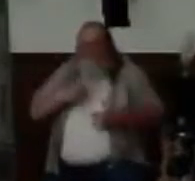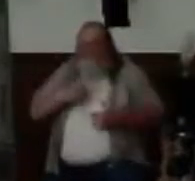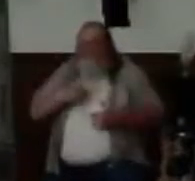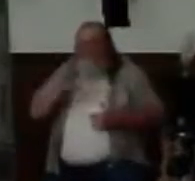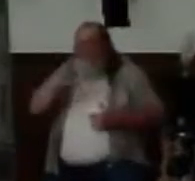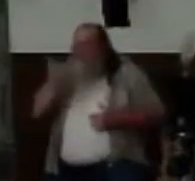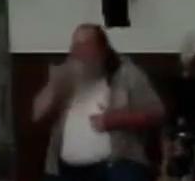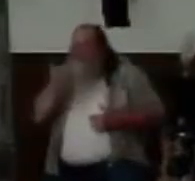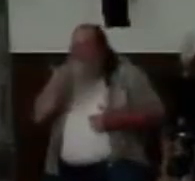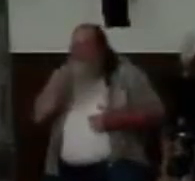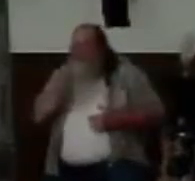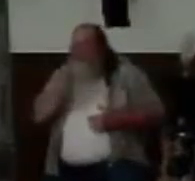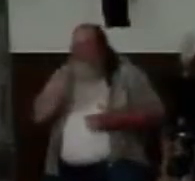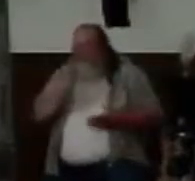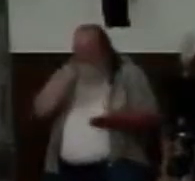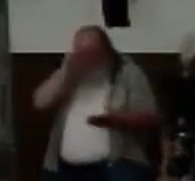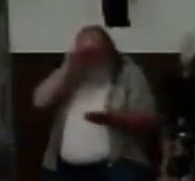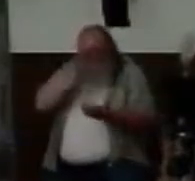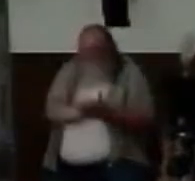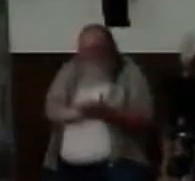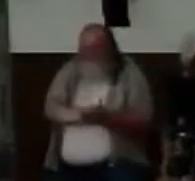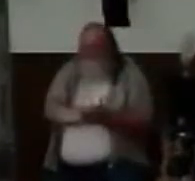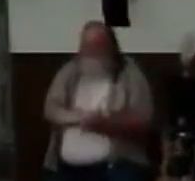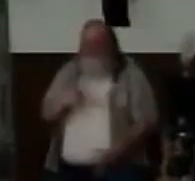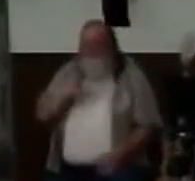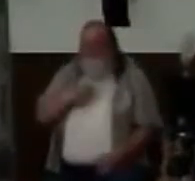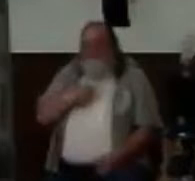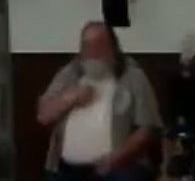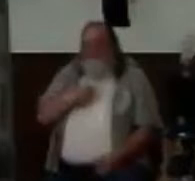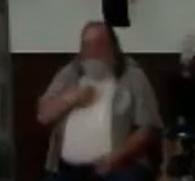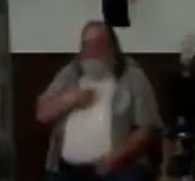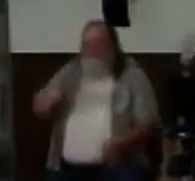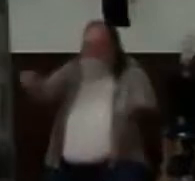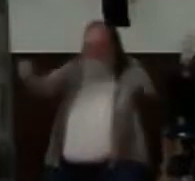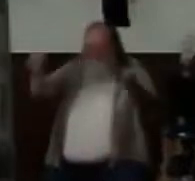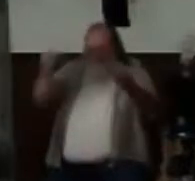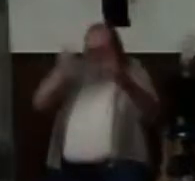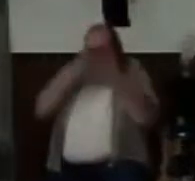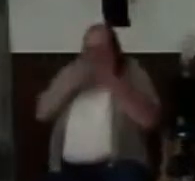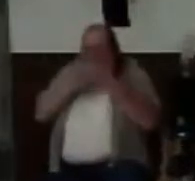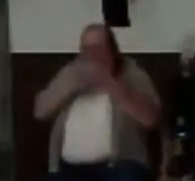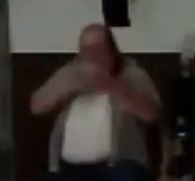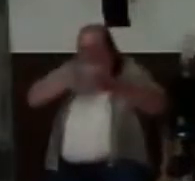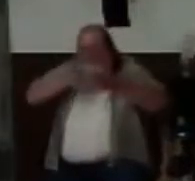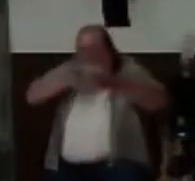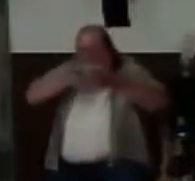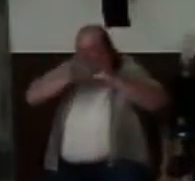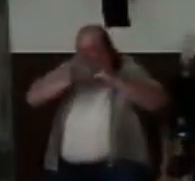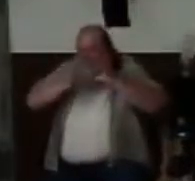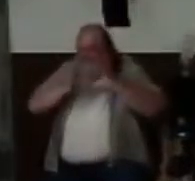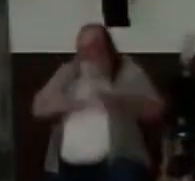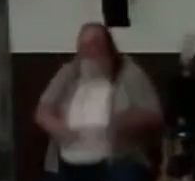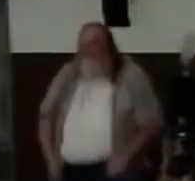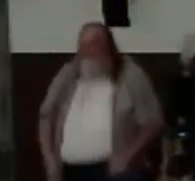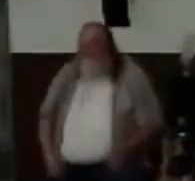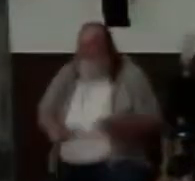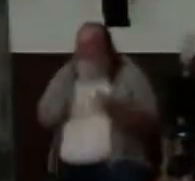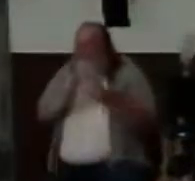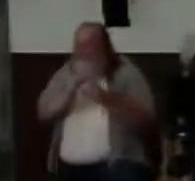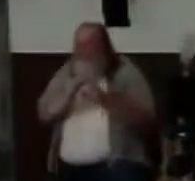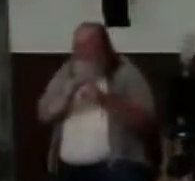Anyone who believes in me may come and drink. For the scriptures